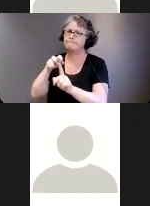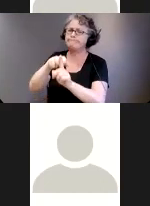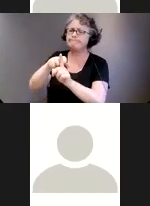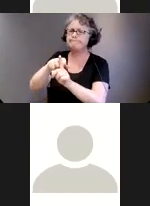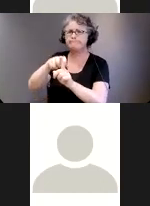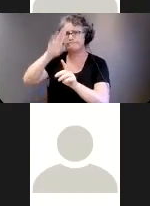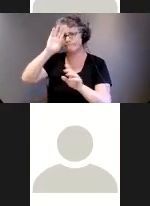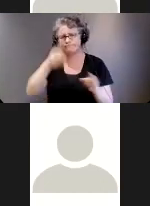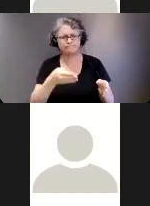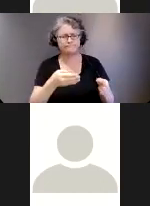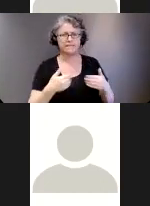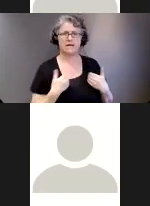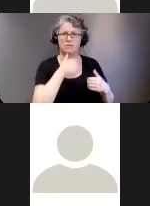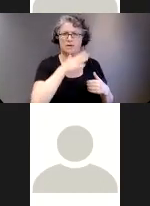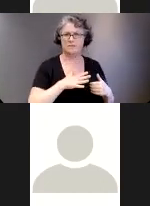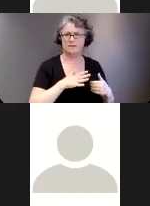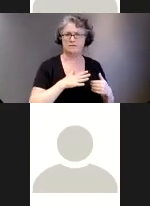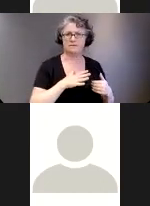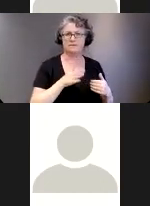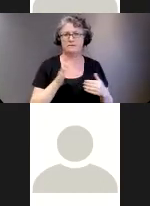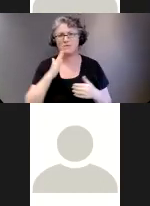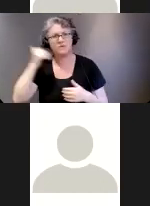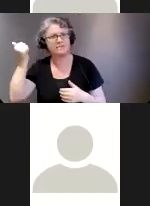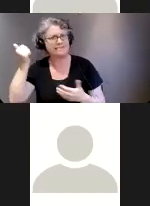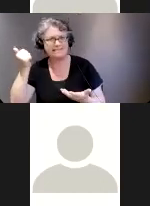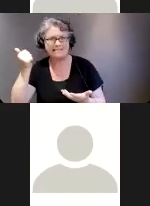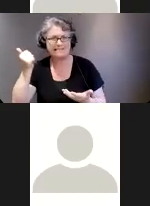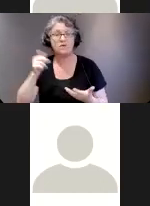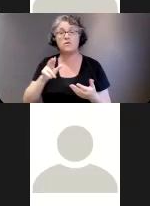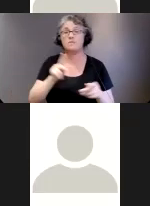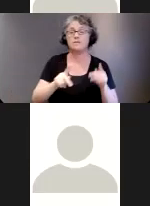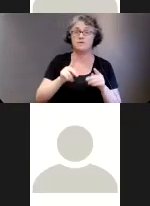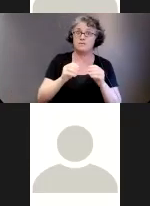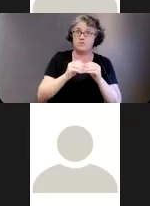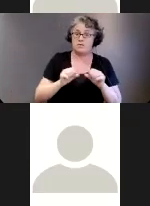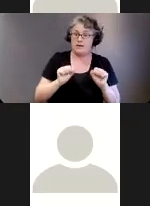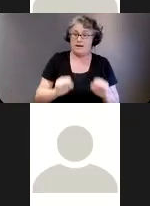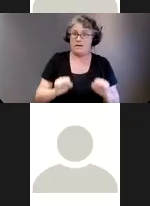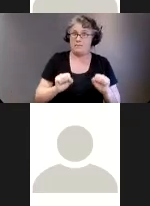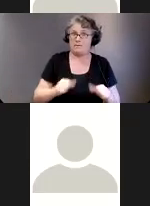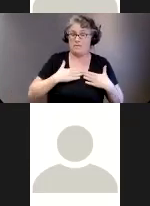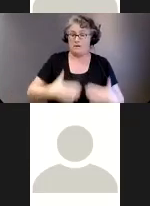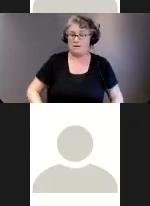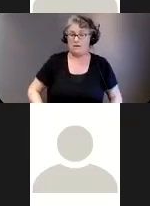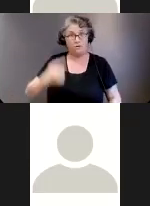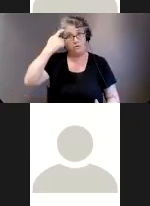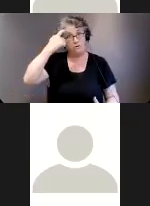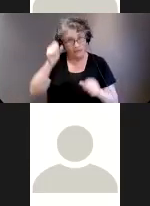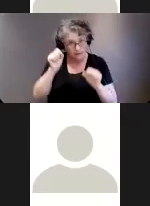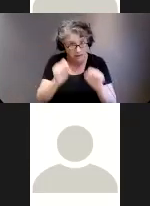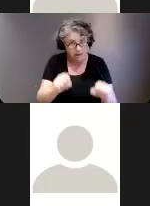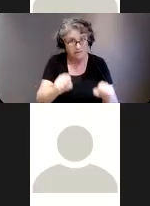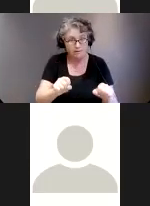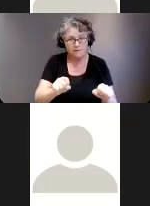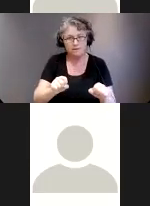towards younger women or people who are able-bodied or cognitively able. So that's something